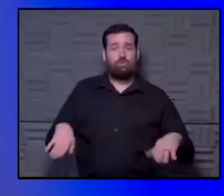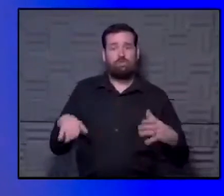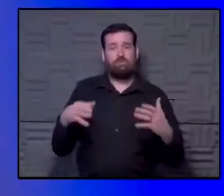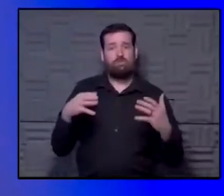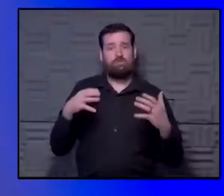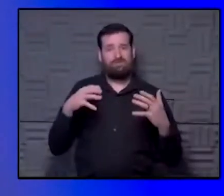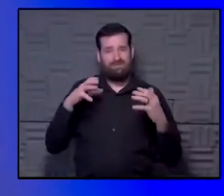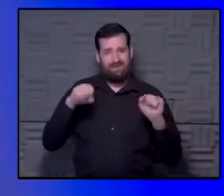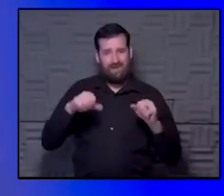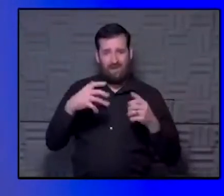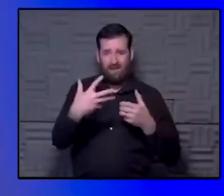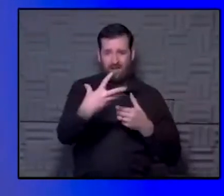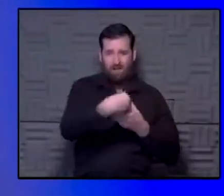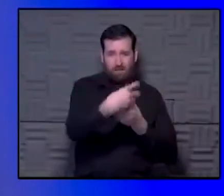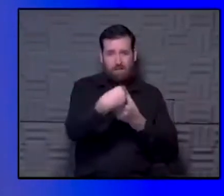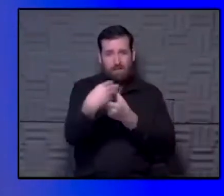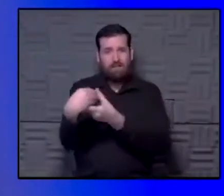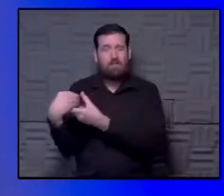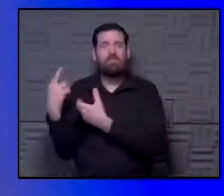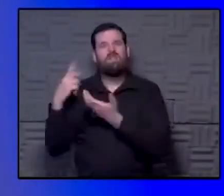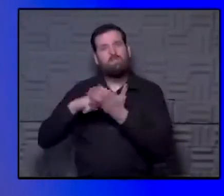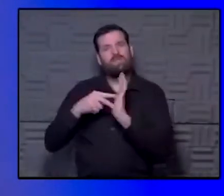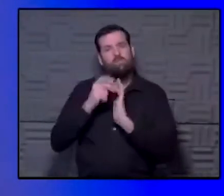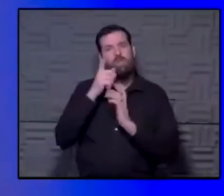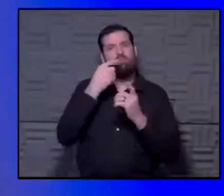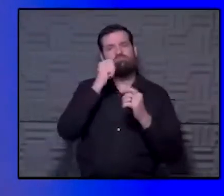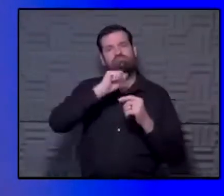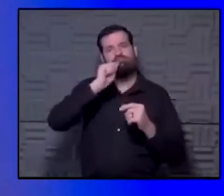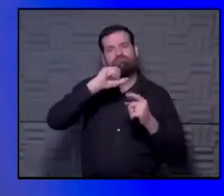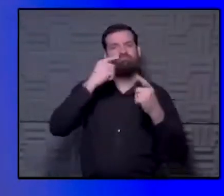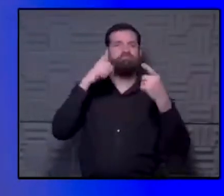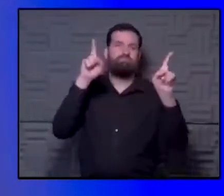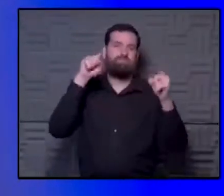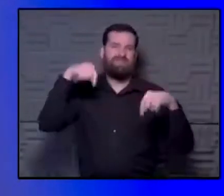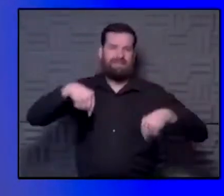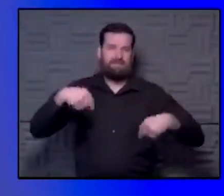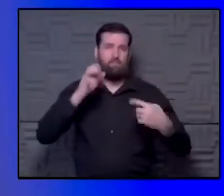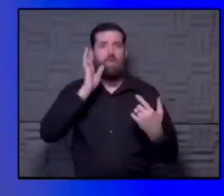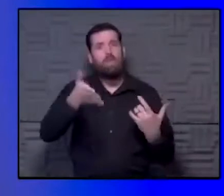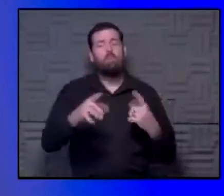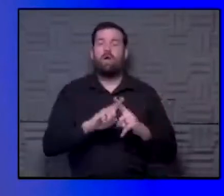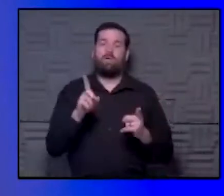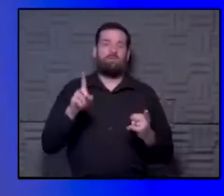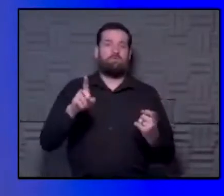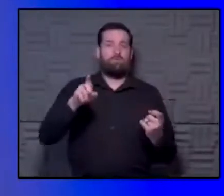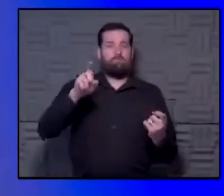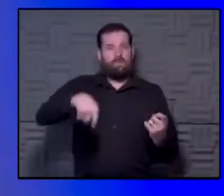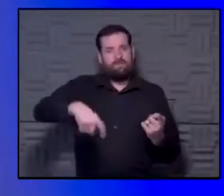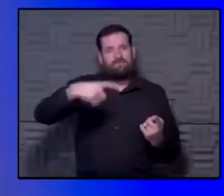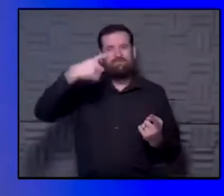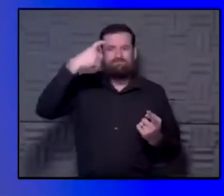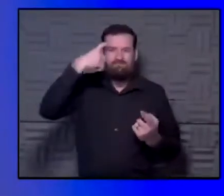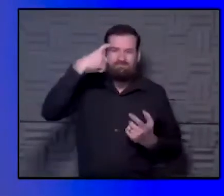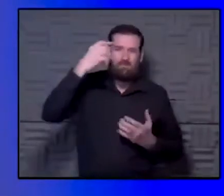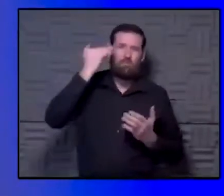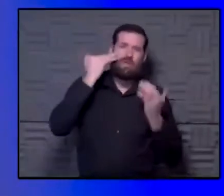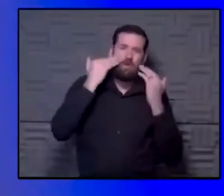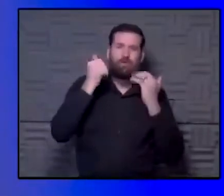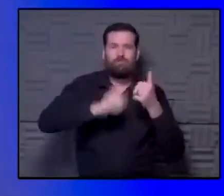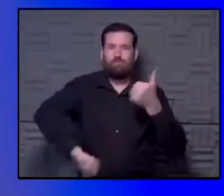take all of that, we are going to get through this. We really will, but we have to be mindful of each other